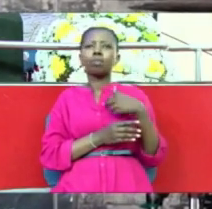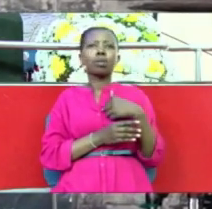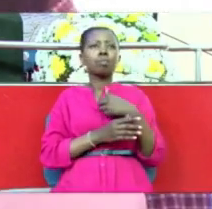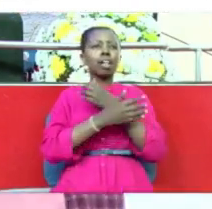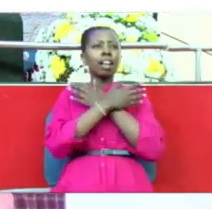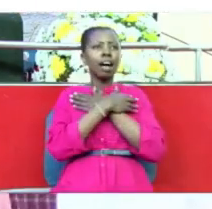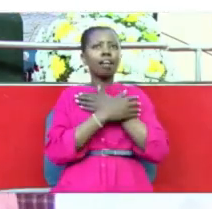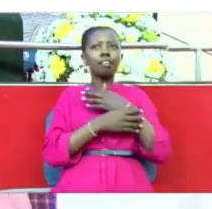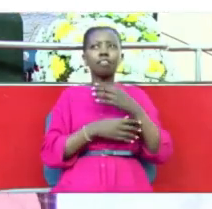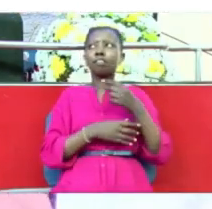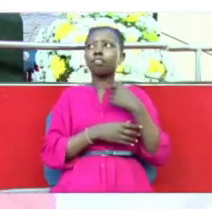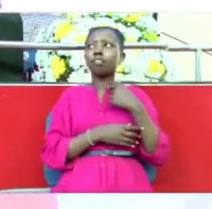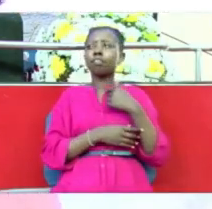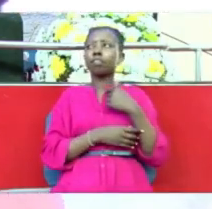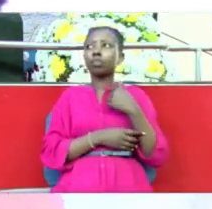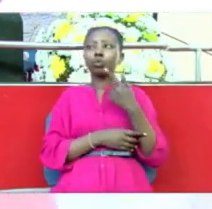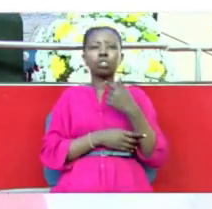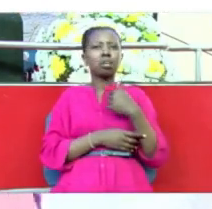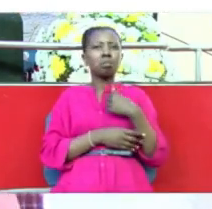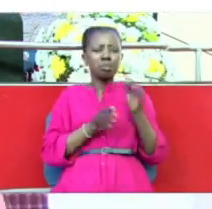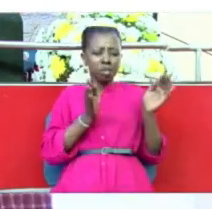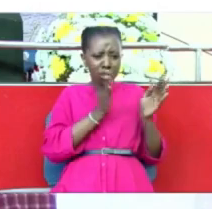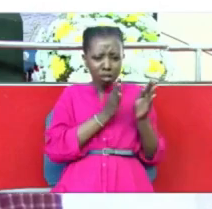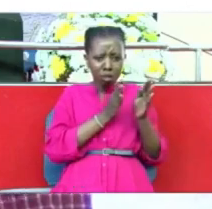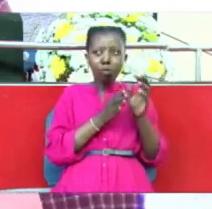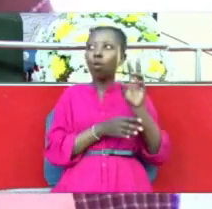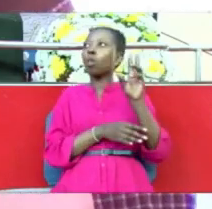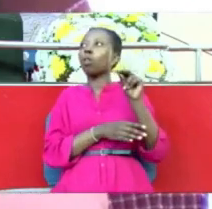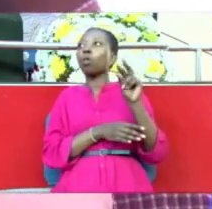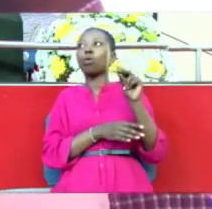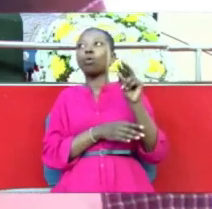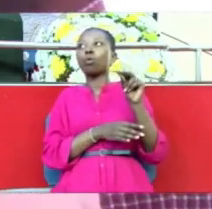nyeje. I like that. Yeah, I'm not a cockroach.